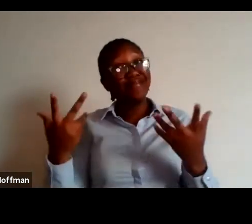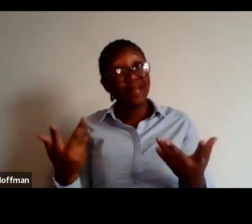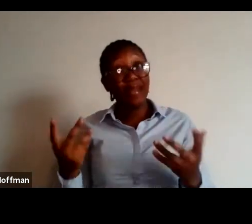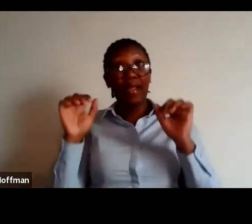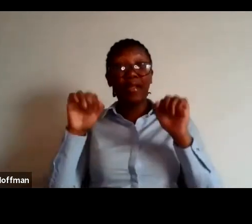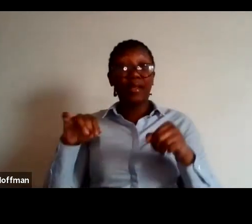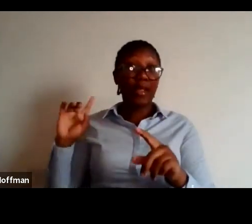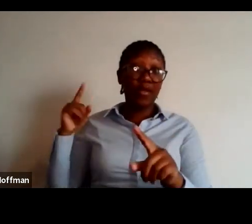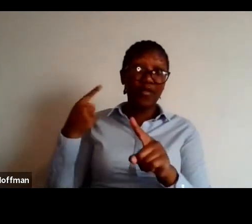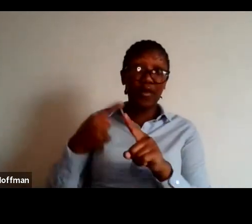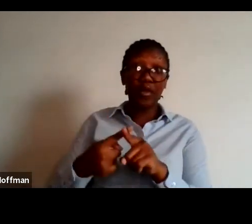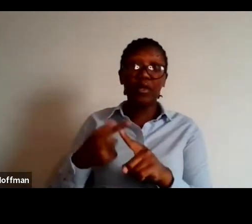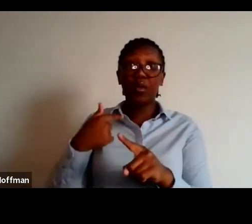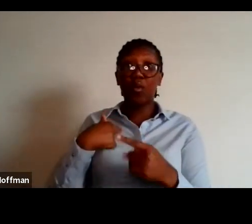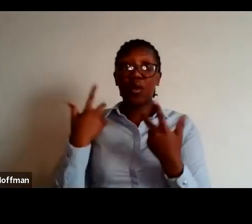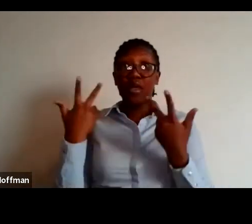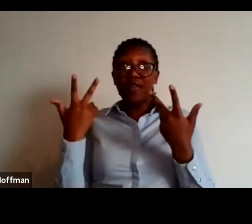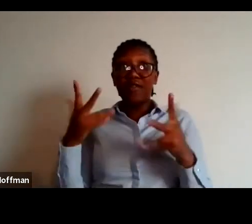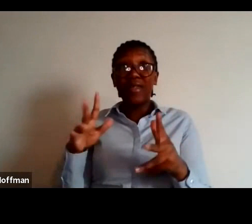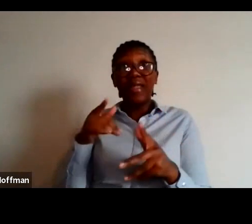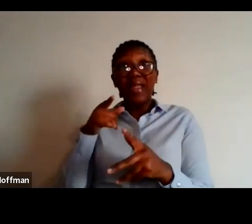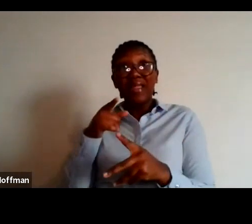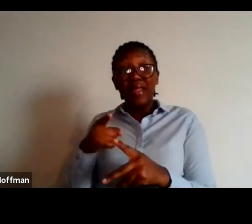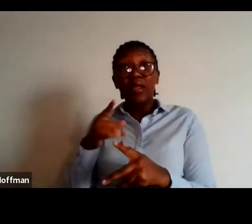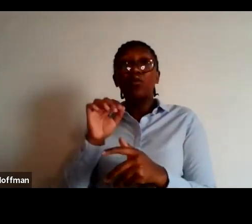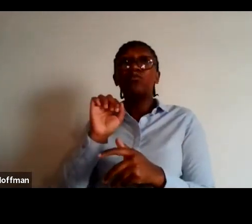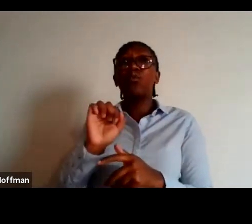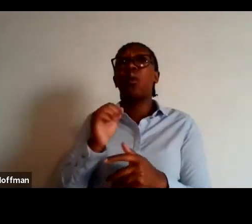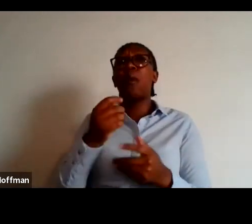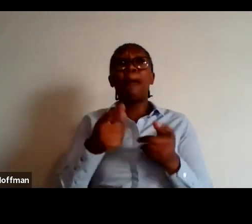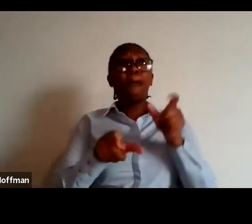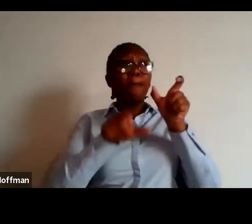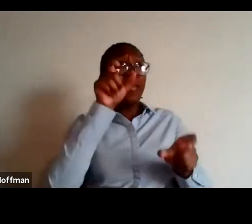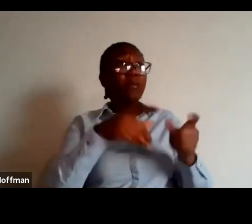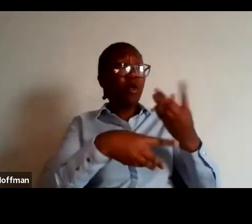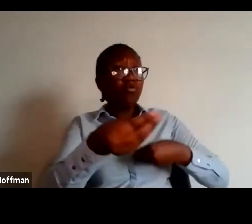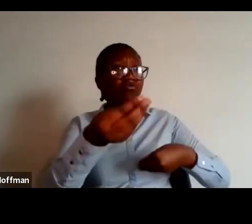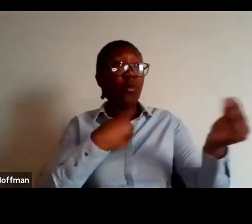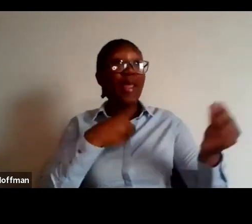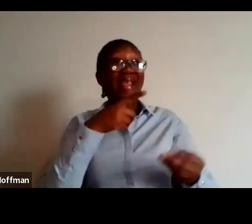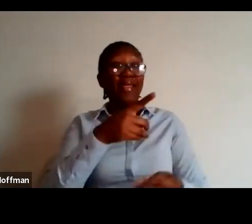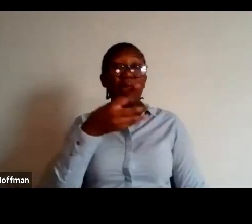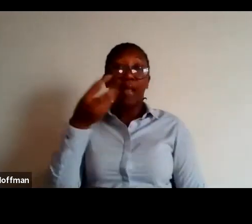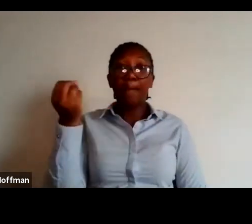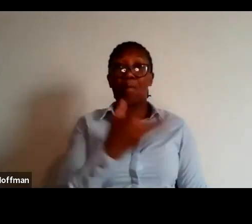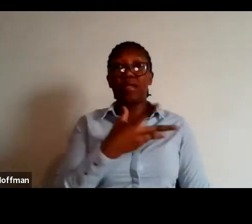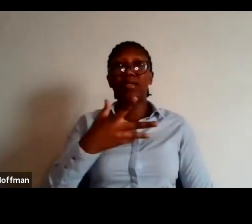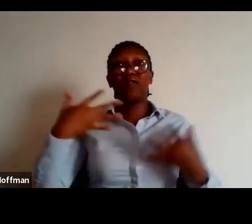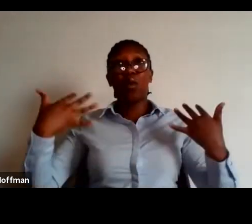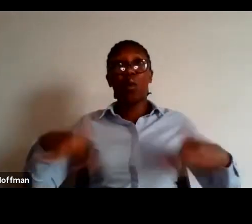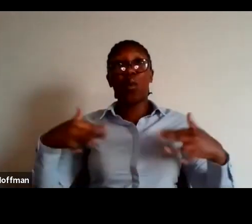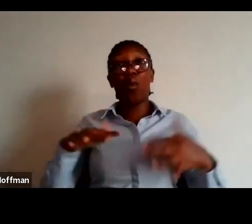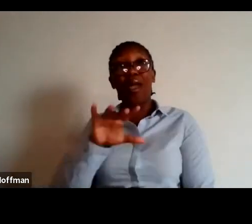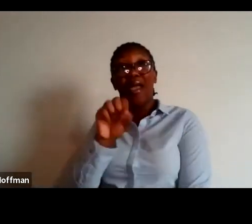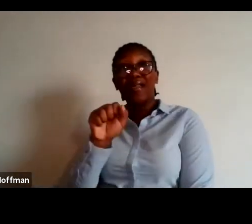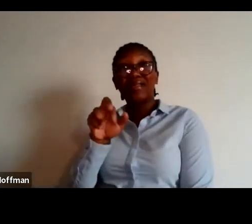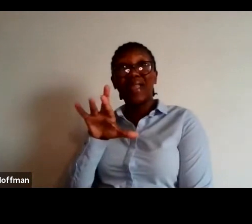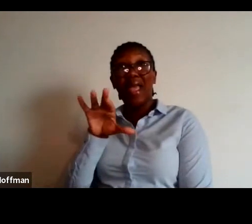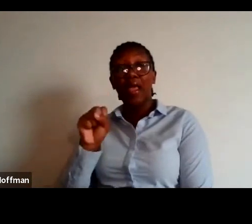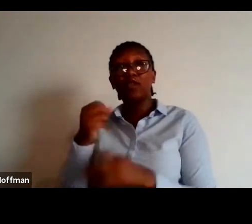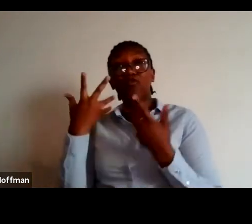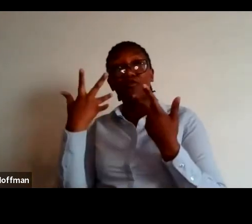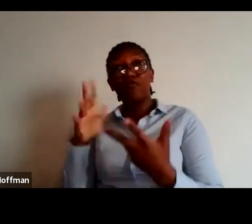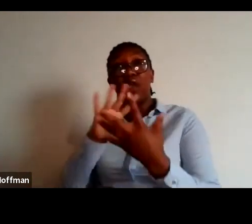detecting and make it costly for traders who do not comply, SARS has already recorded the seizure